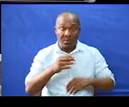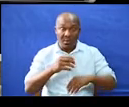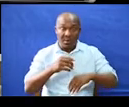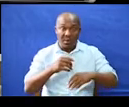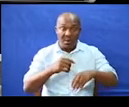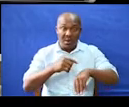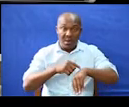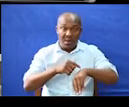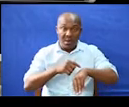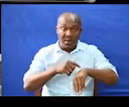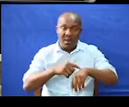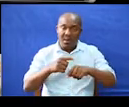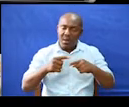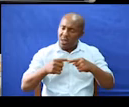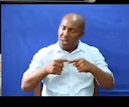long